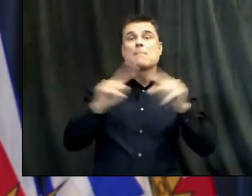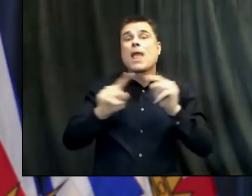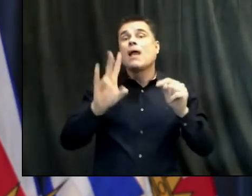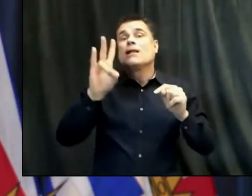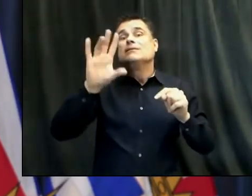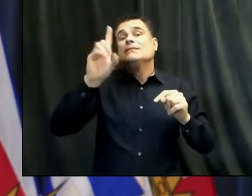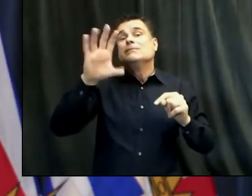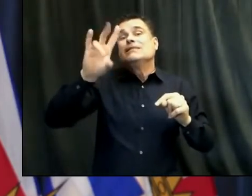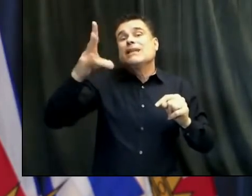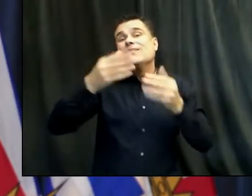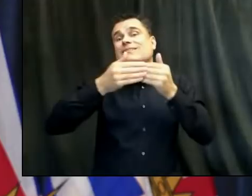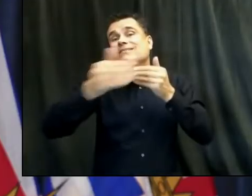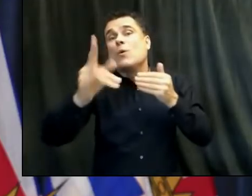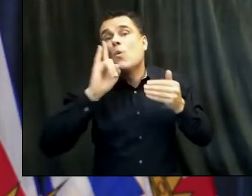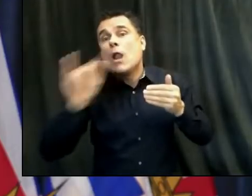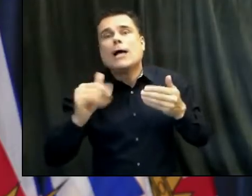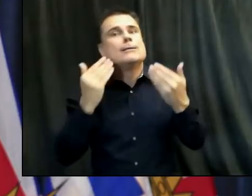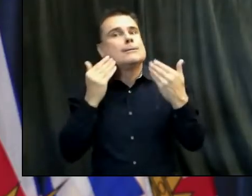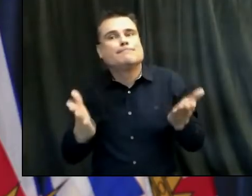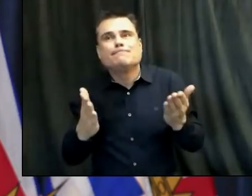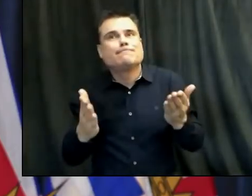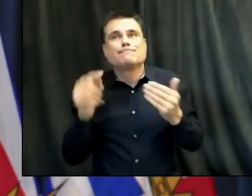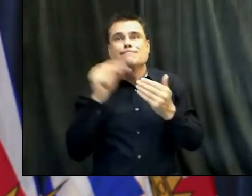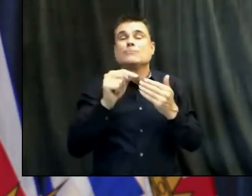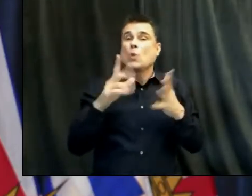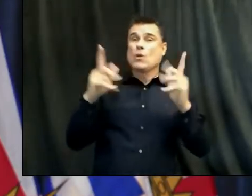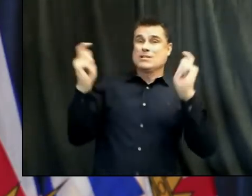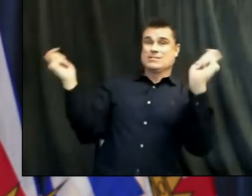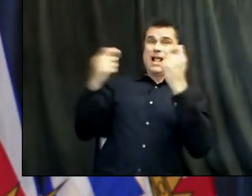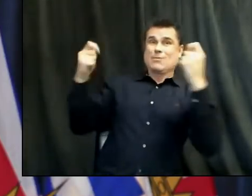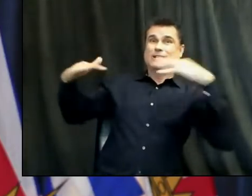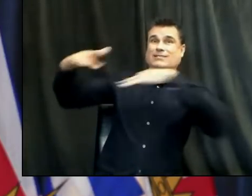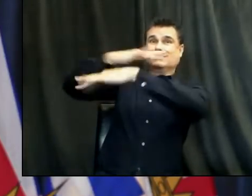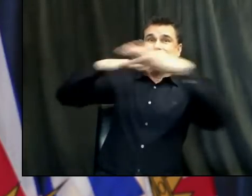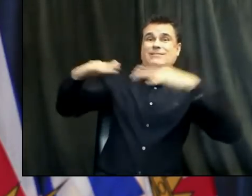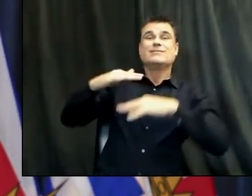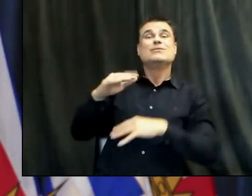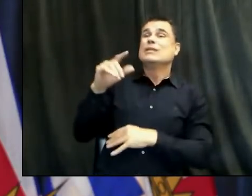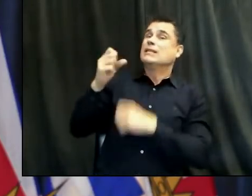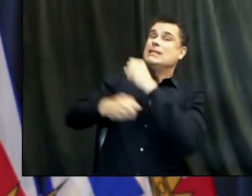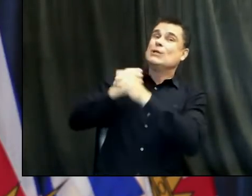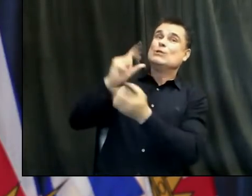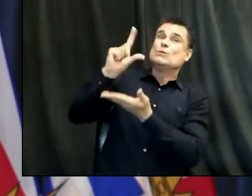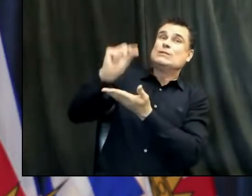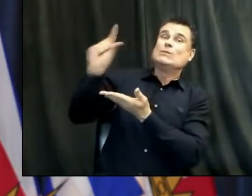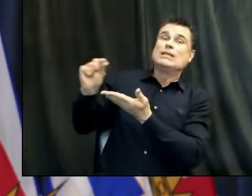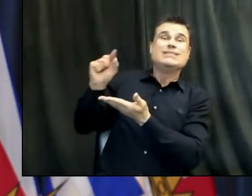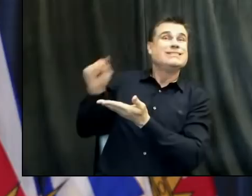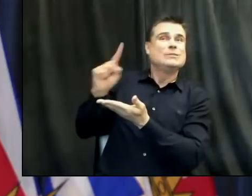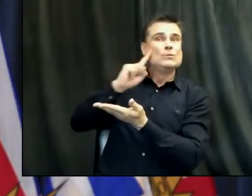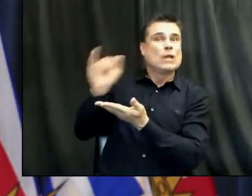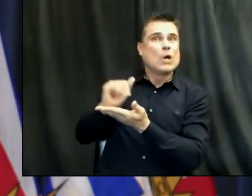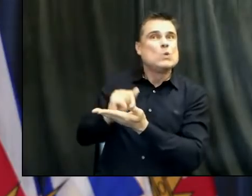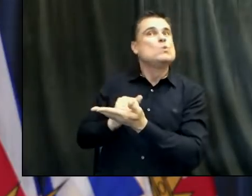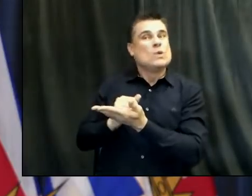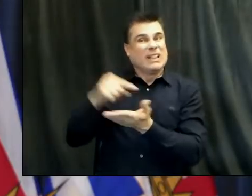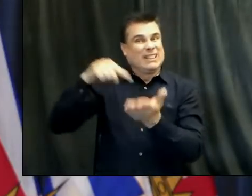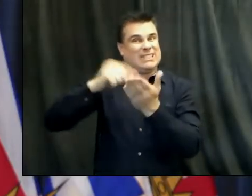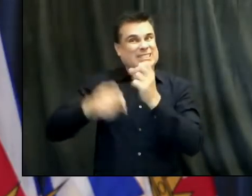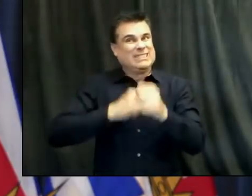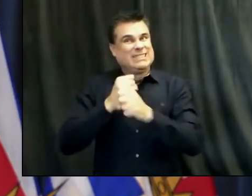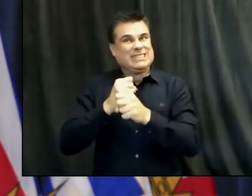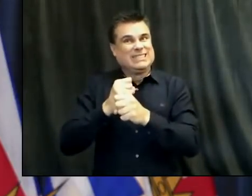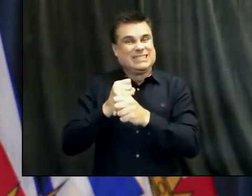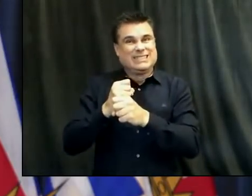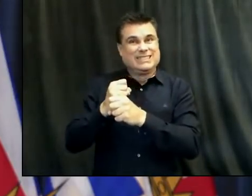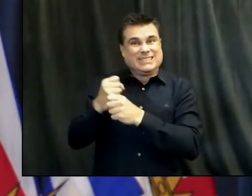of 2020, at the end of this year of 2020, this year of pandemic and other things that have come to, that